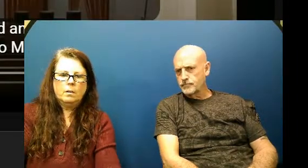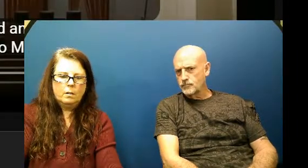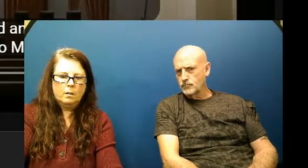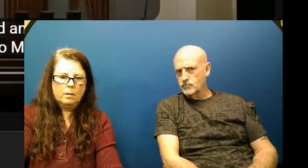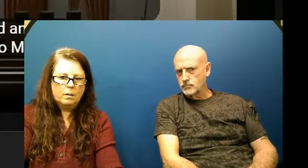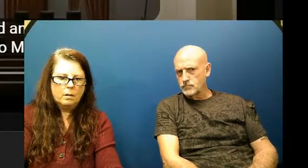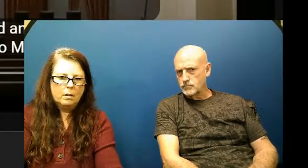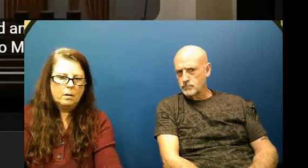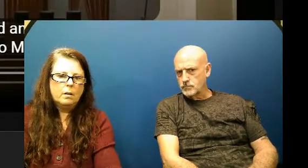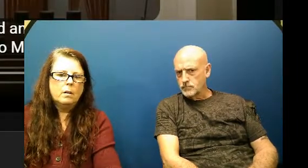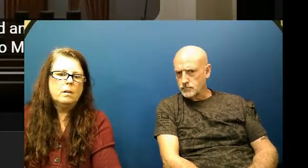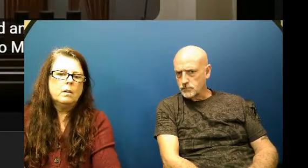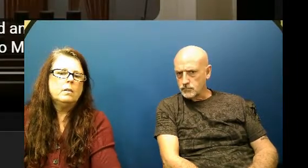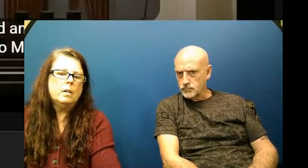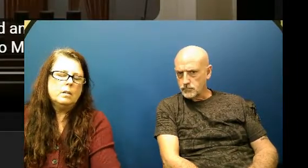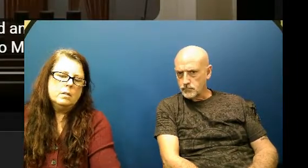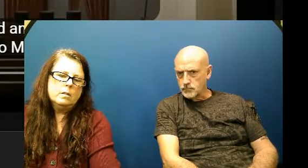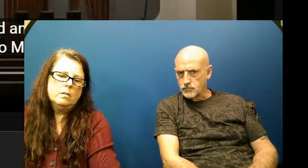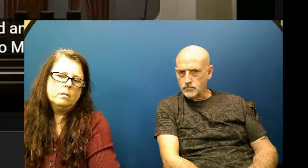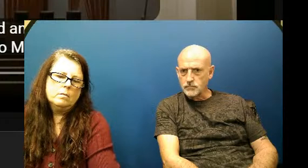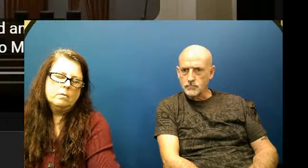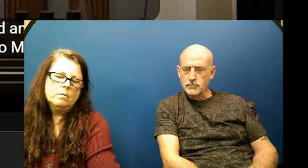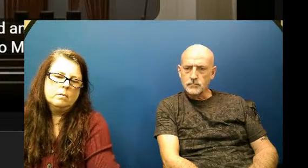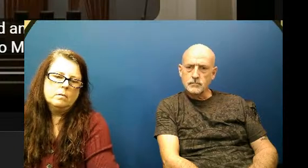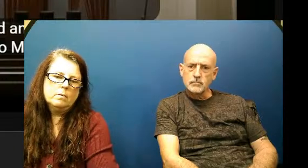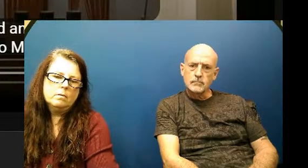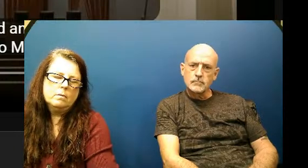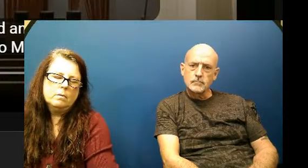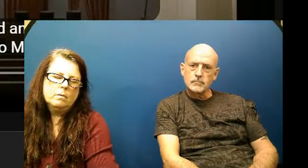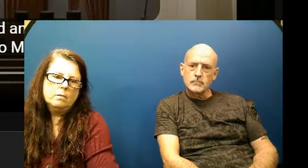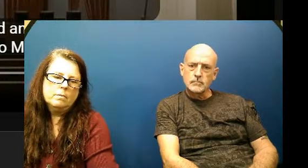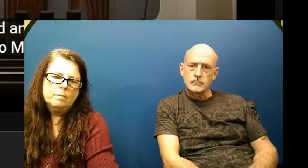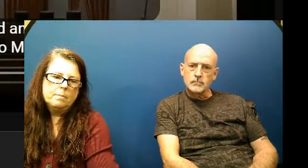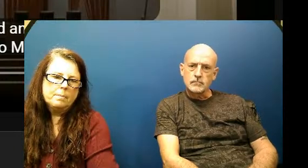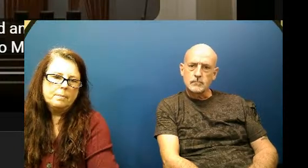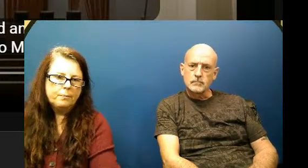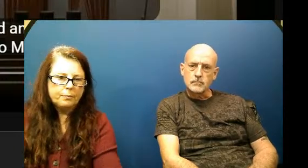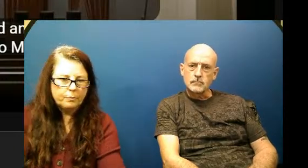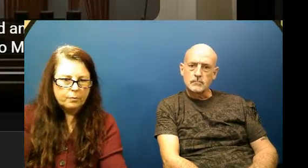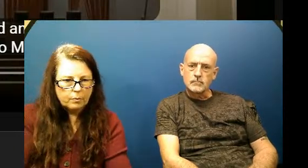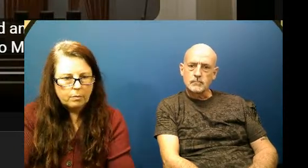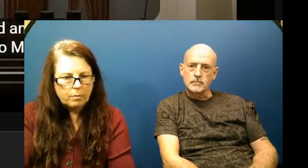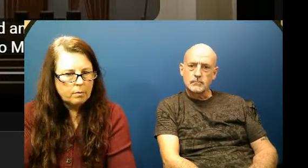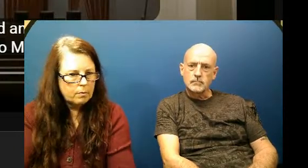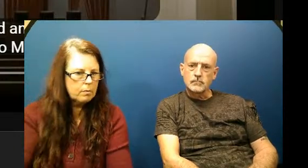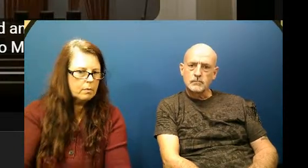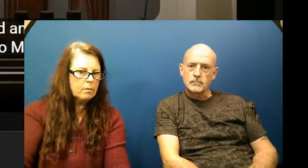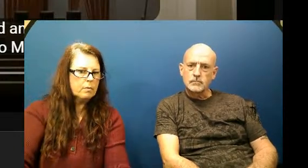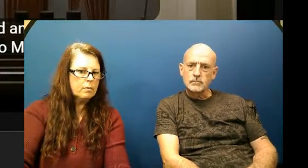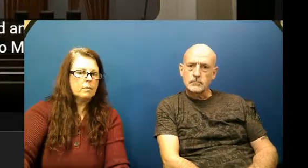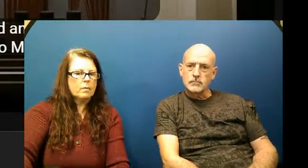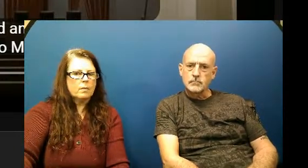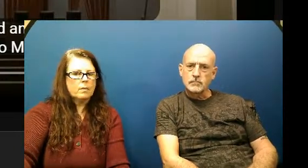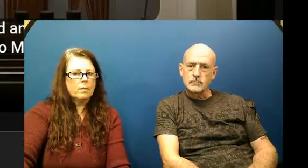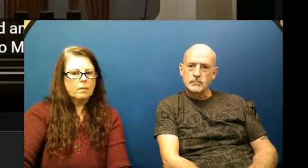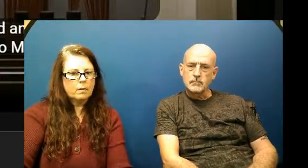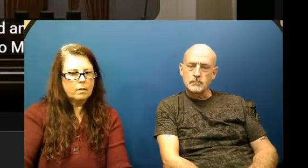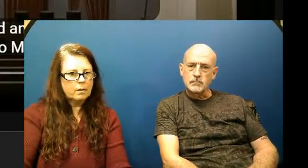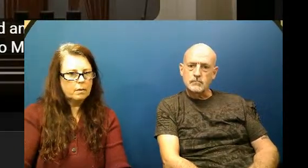Amendment right that the U.S. Yes. company has. I'll go that far with you, okay? I'll take it. Because